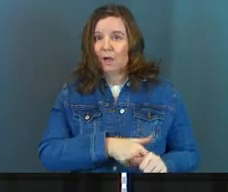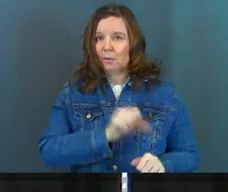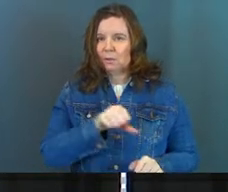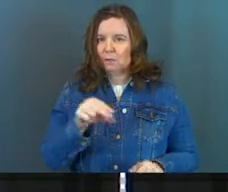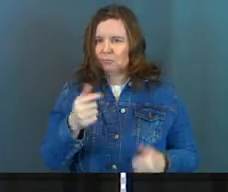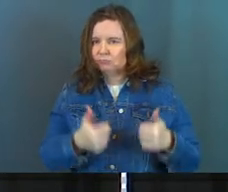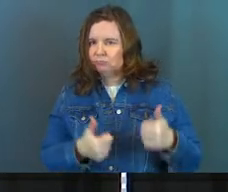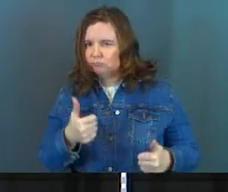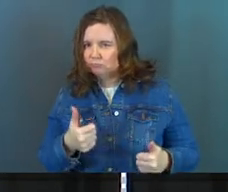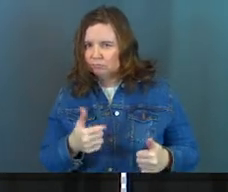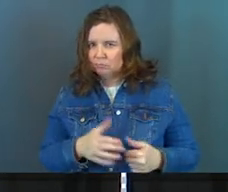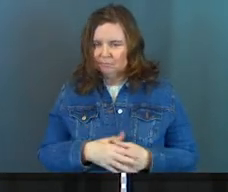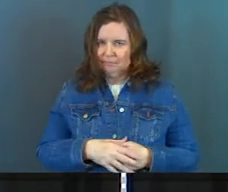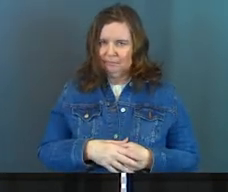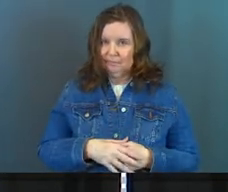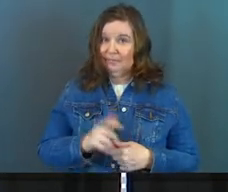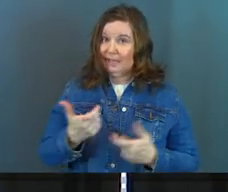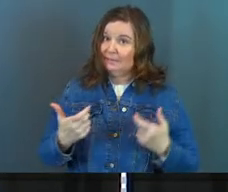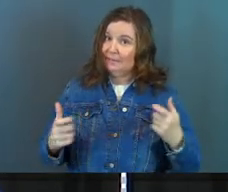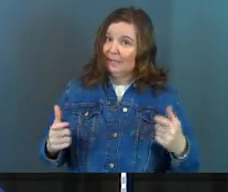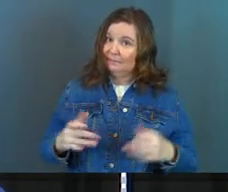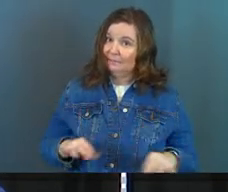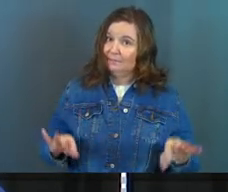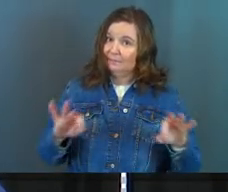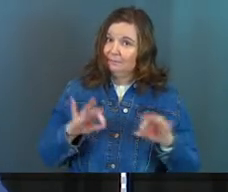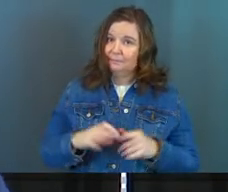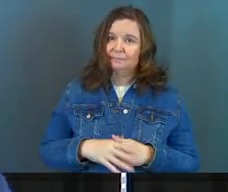my instructions. That's big.